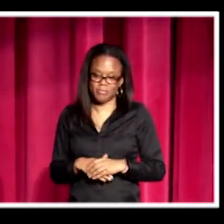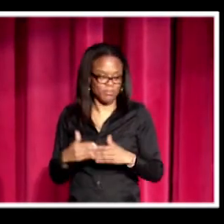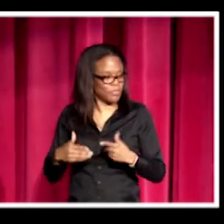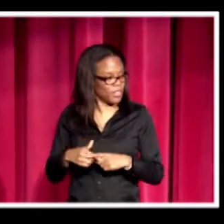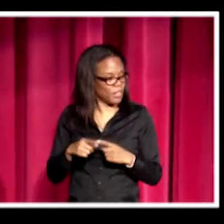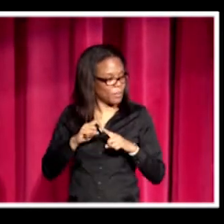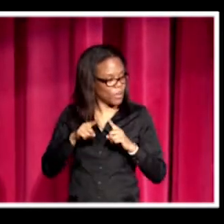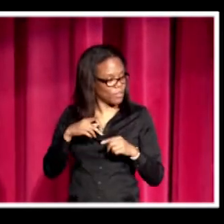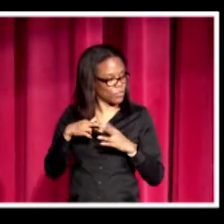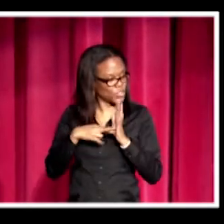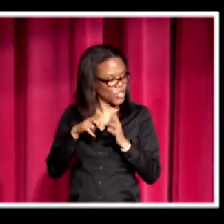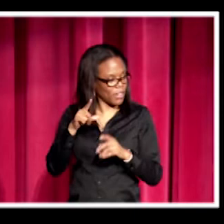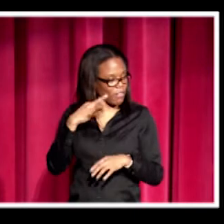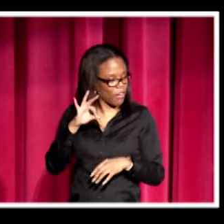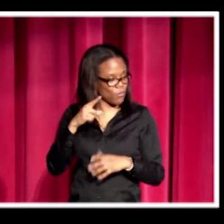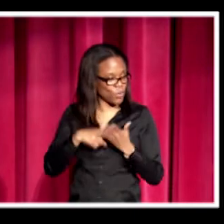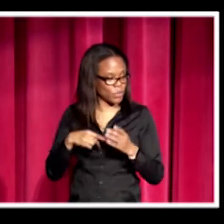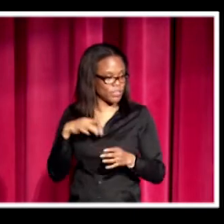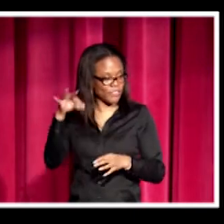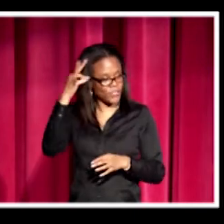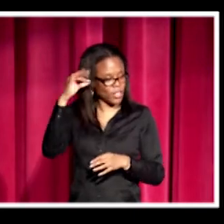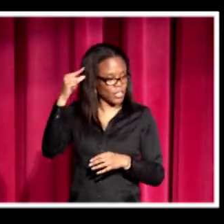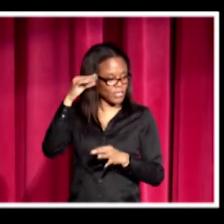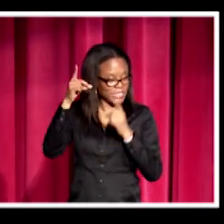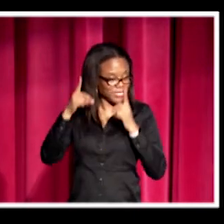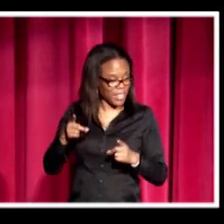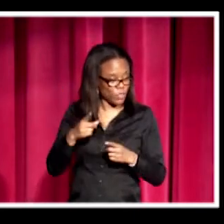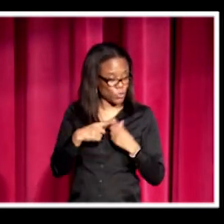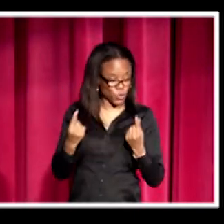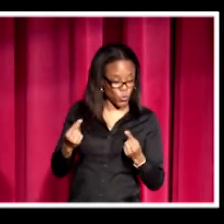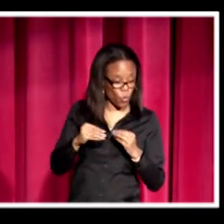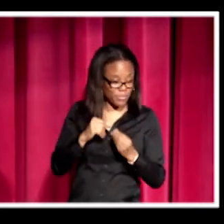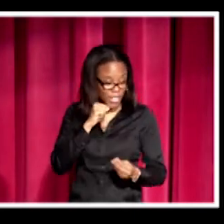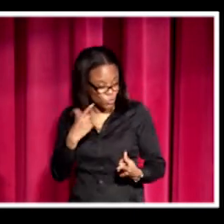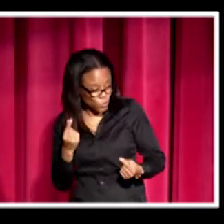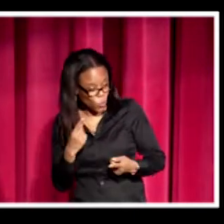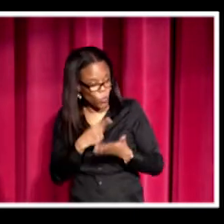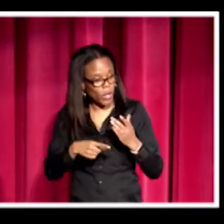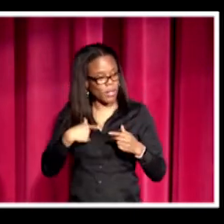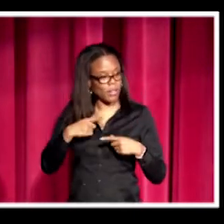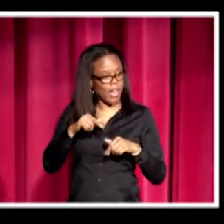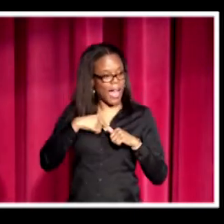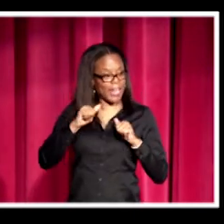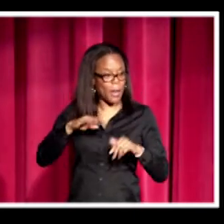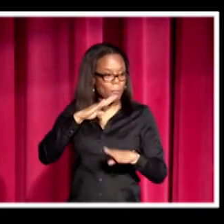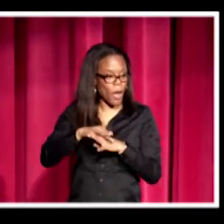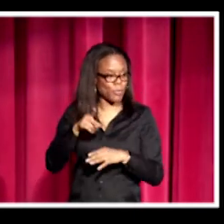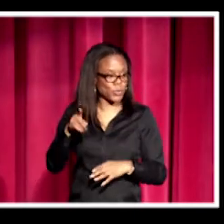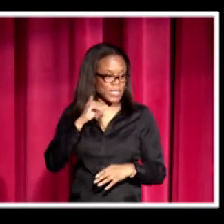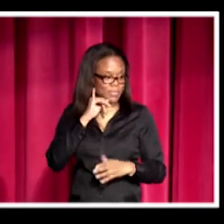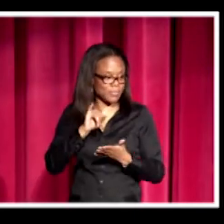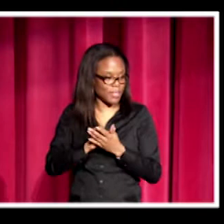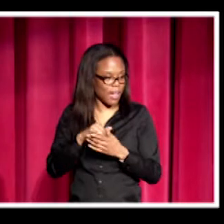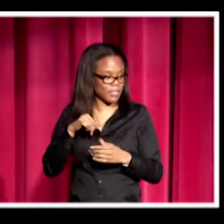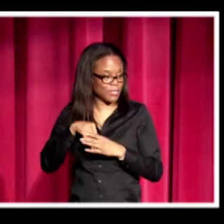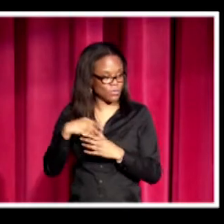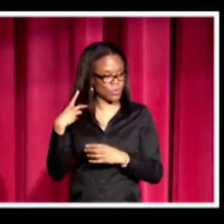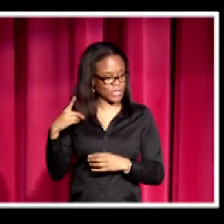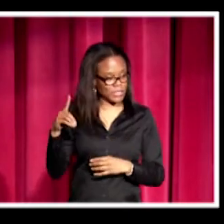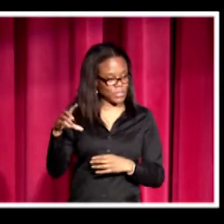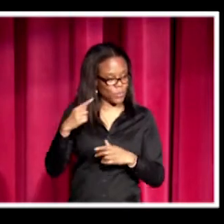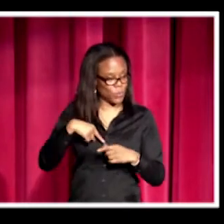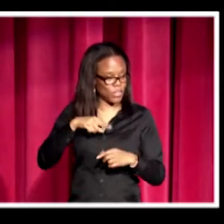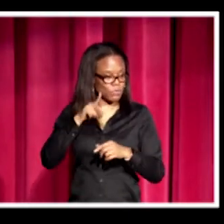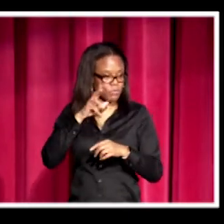of what the federal government decides to do or not to do, I can promise you that Washington, D.C., we